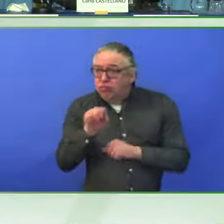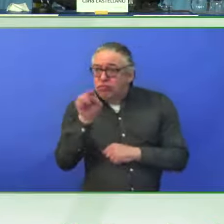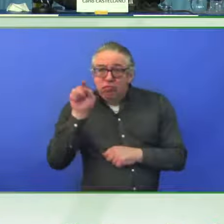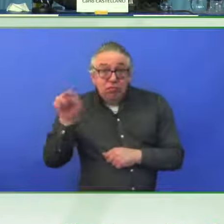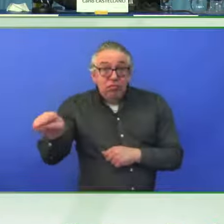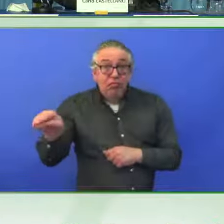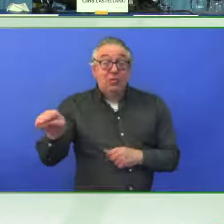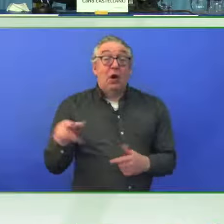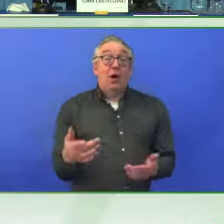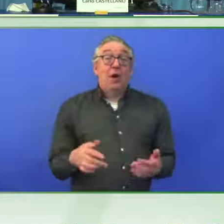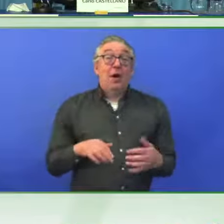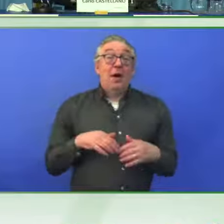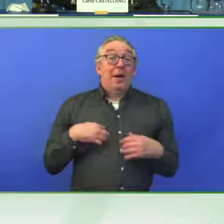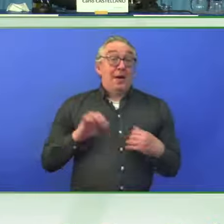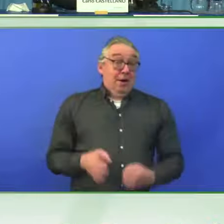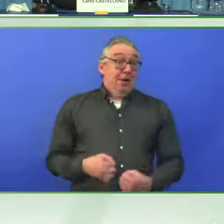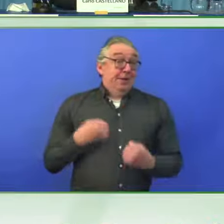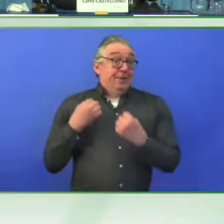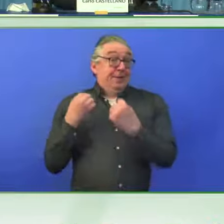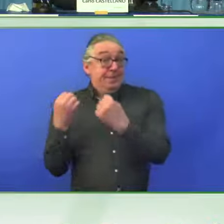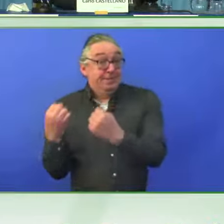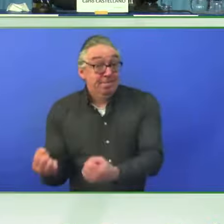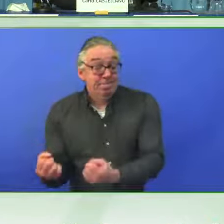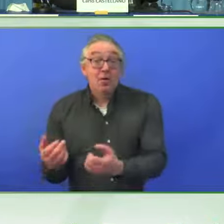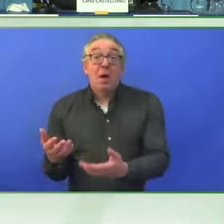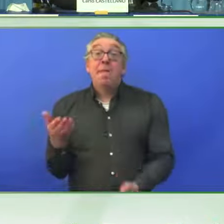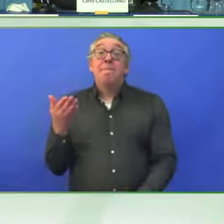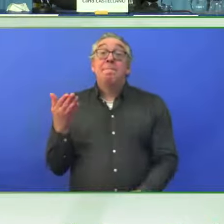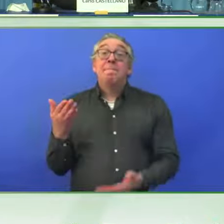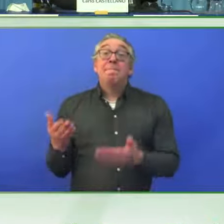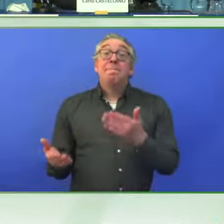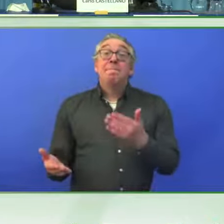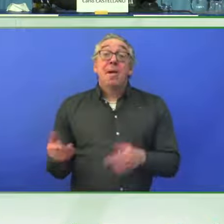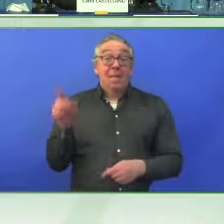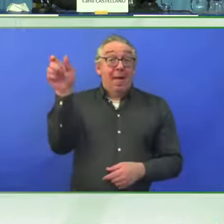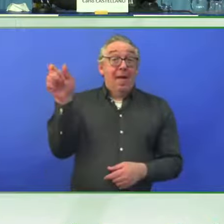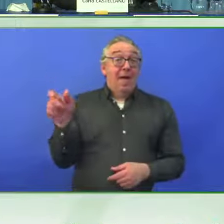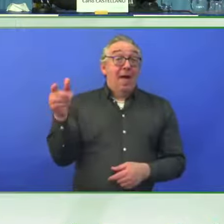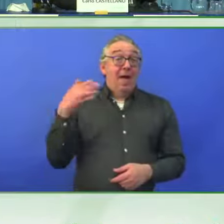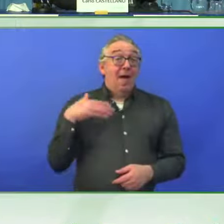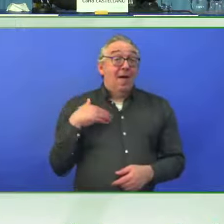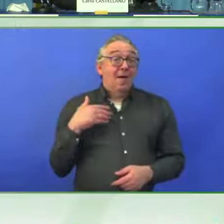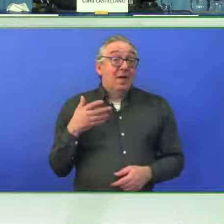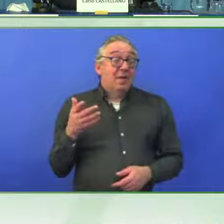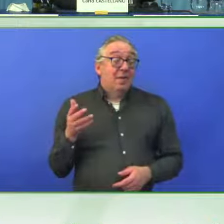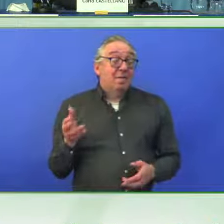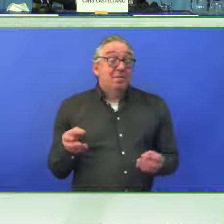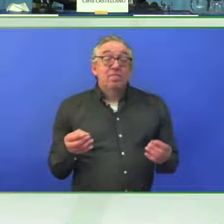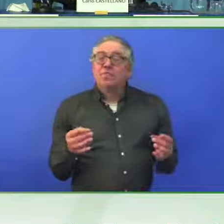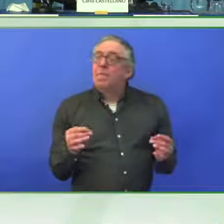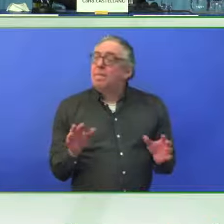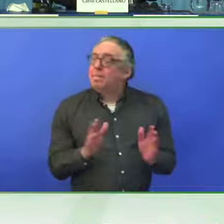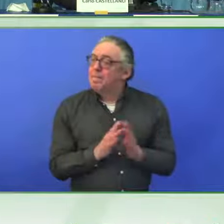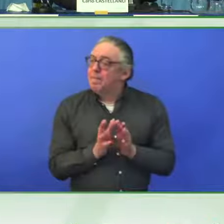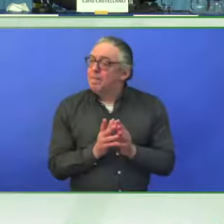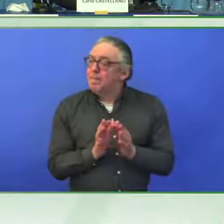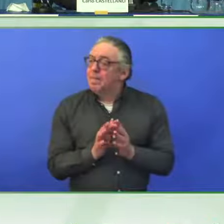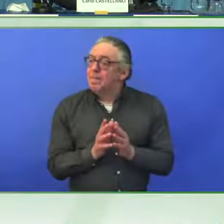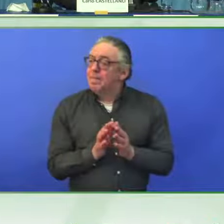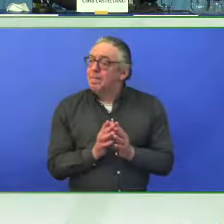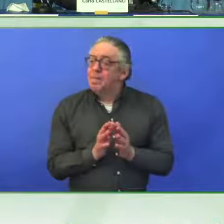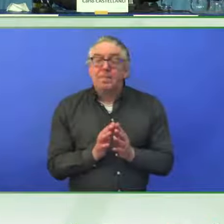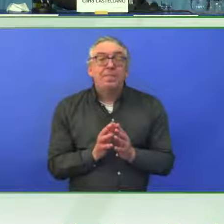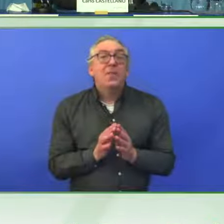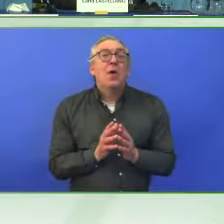and if there are some sensors that we can provide, you can also know if they are available or not,